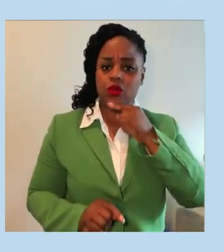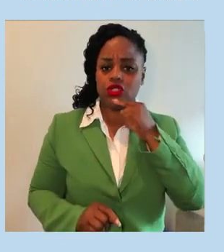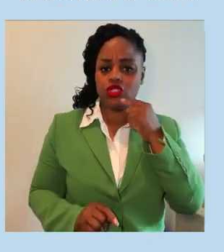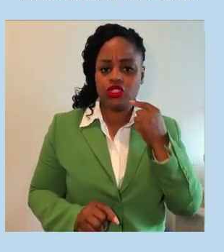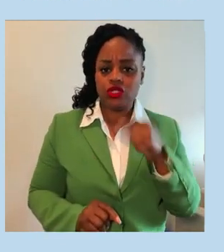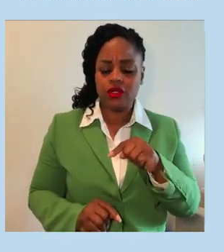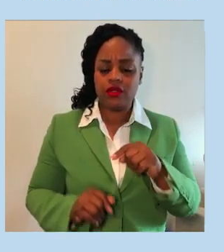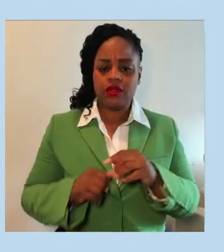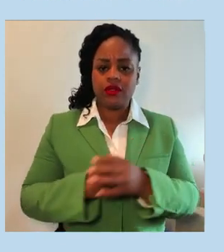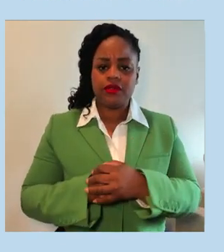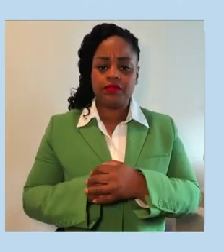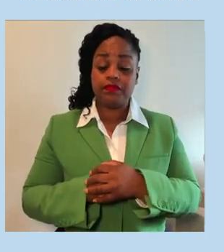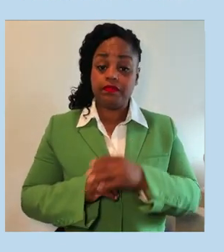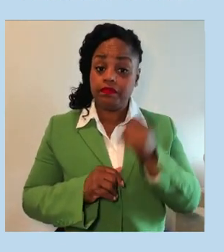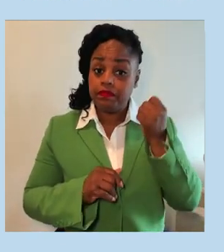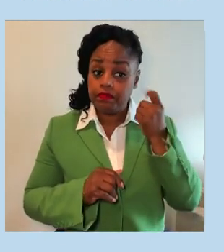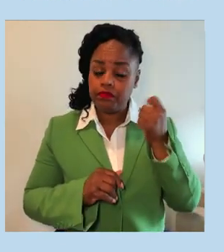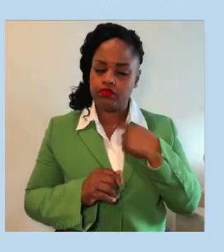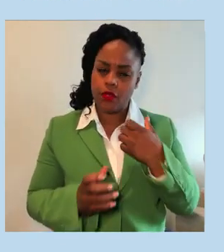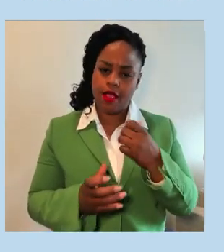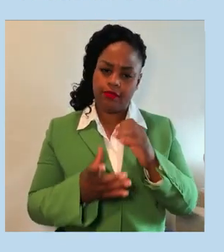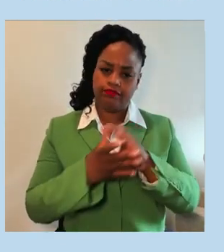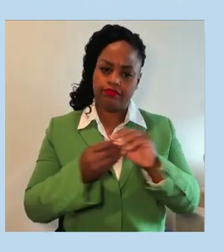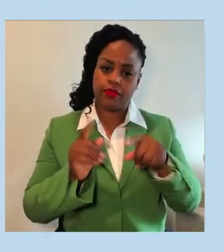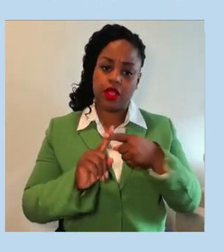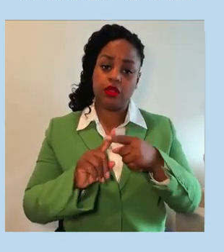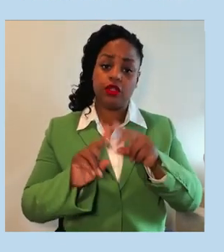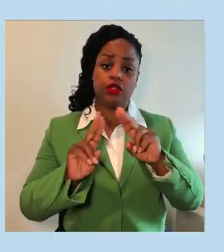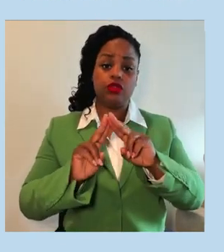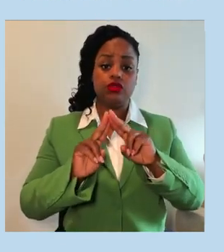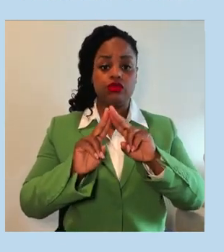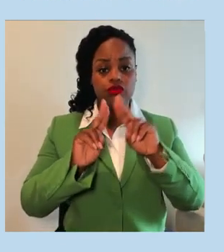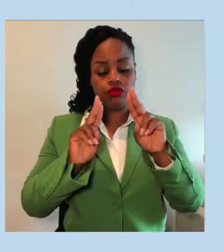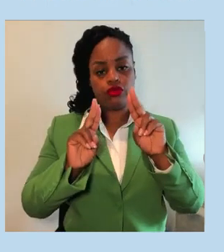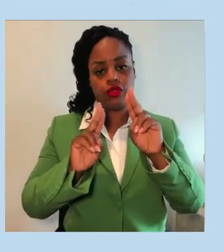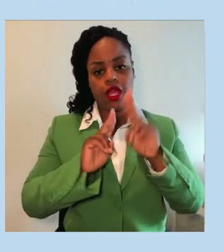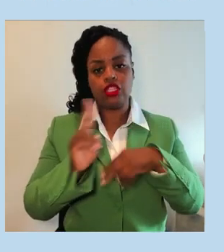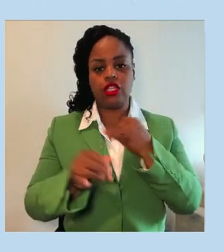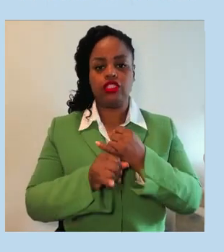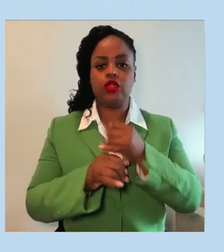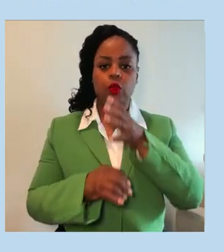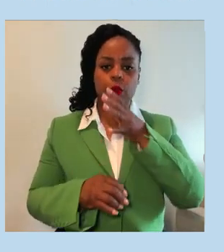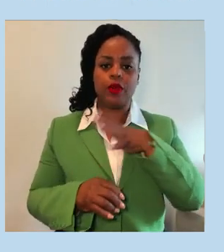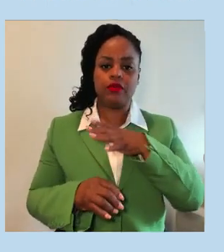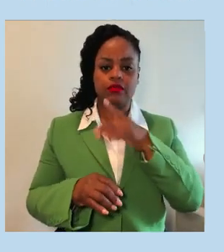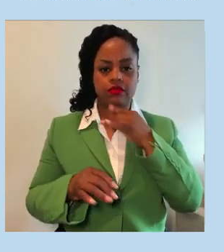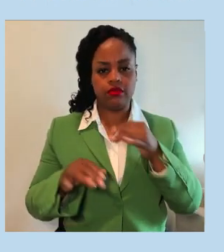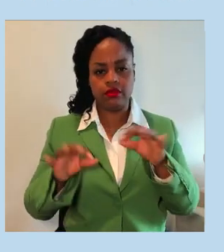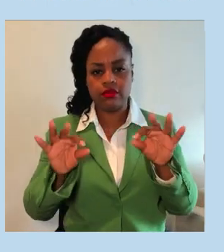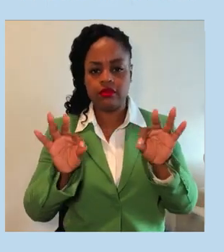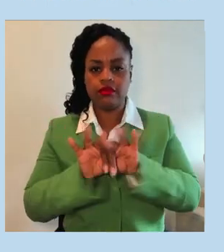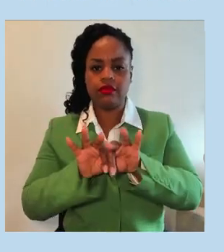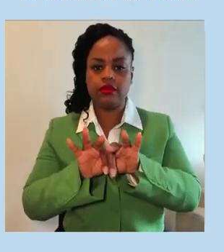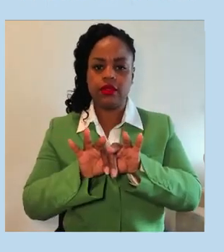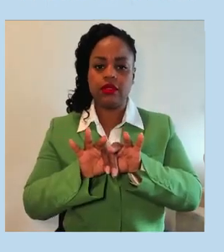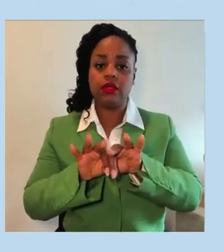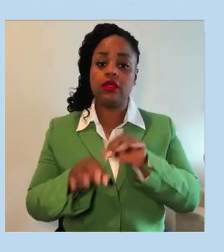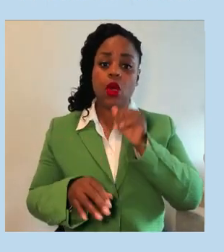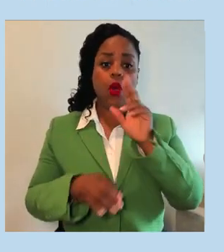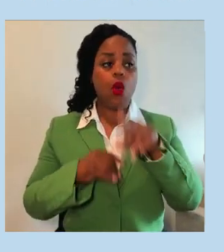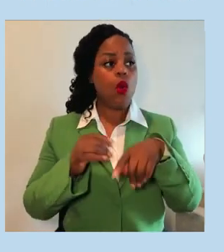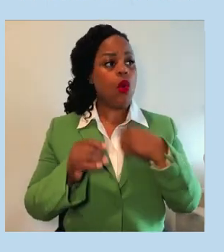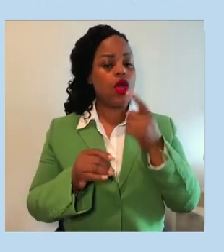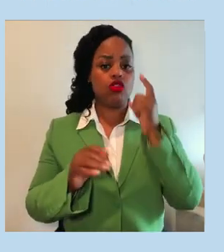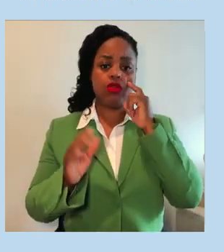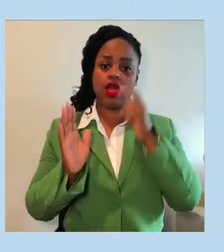an important occasion, not only to commemorate the remarkable achievement of women and girls around the world, but to remember that full and equal rights for